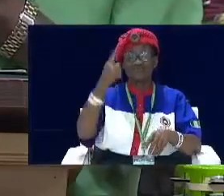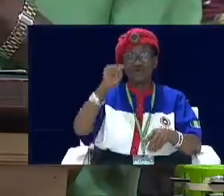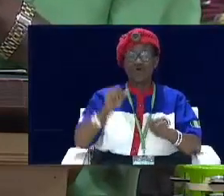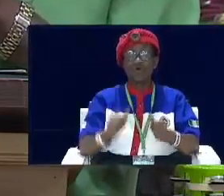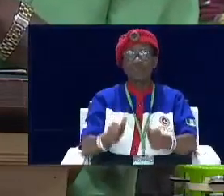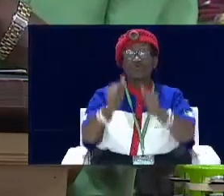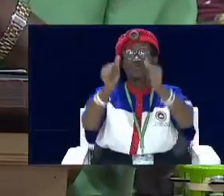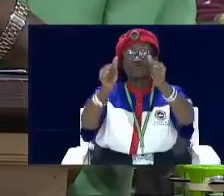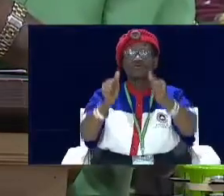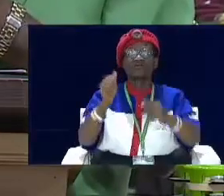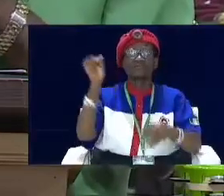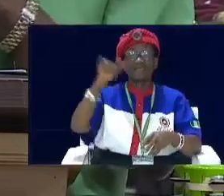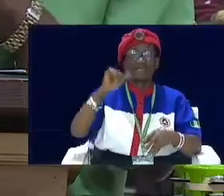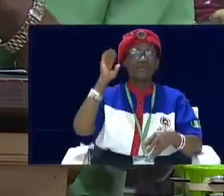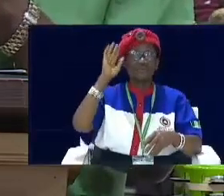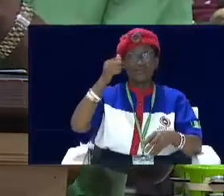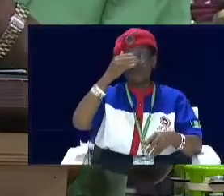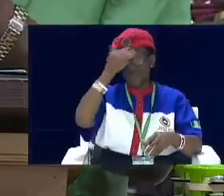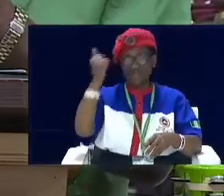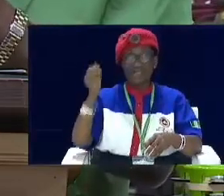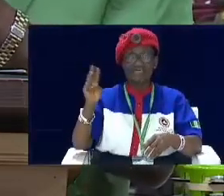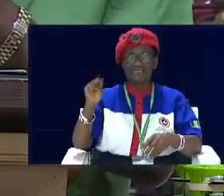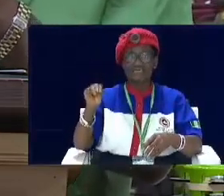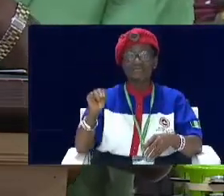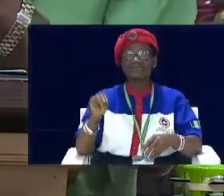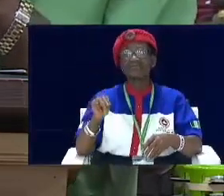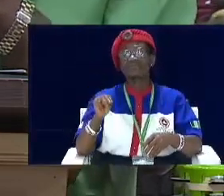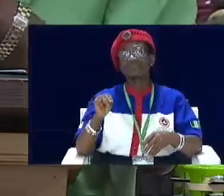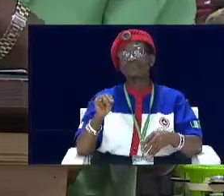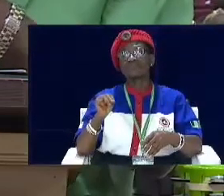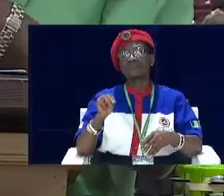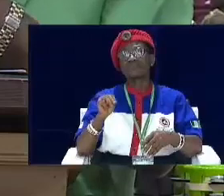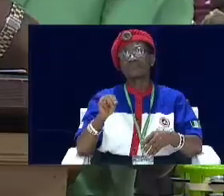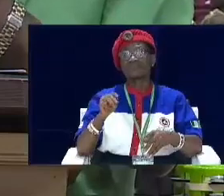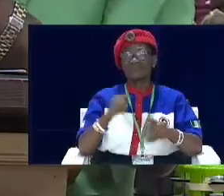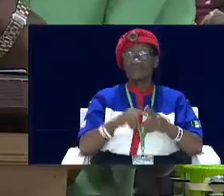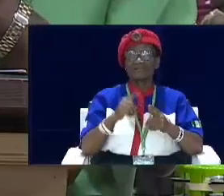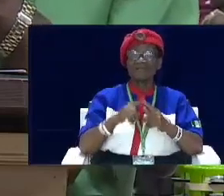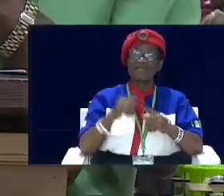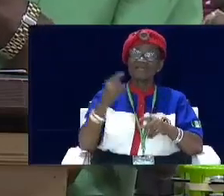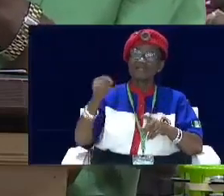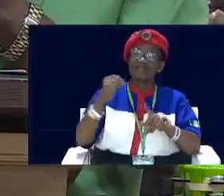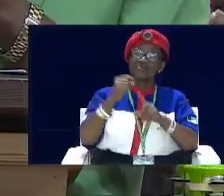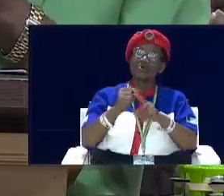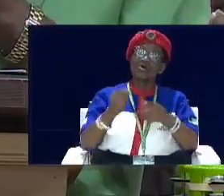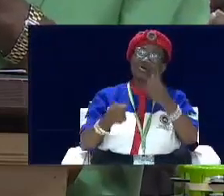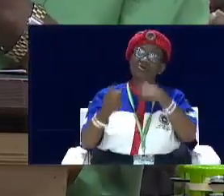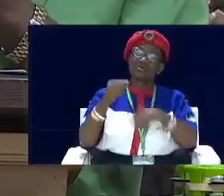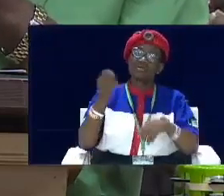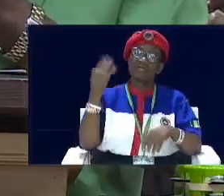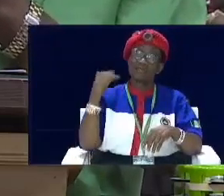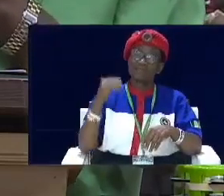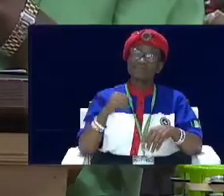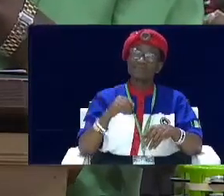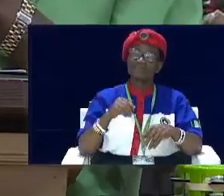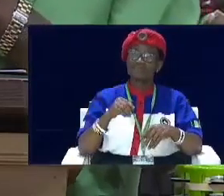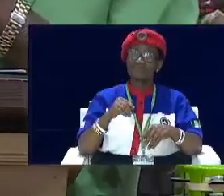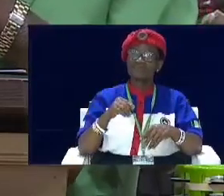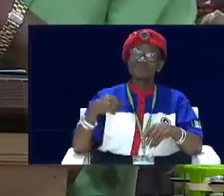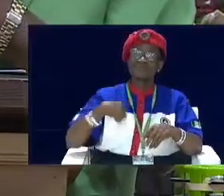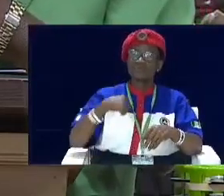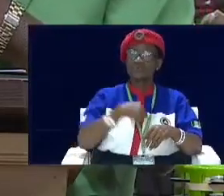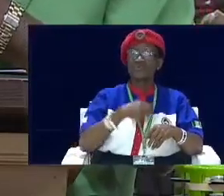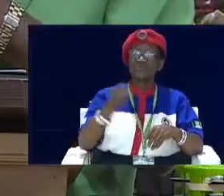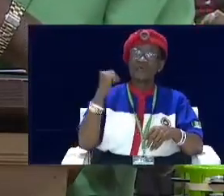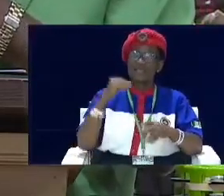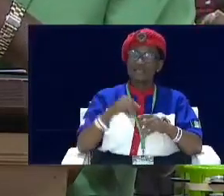And then the word came. When we were in the very first auditorium.